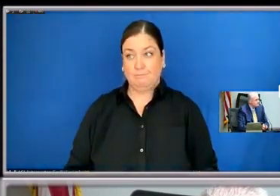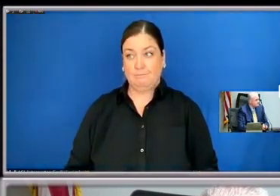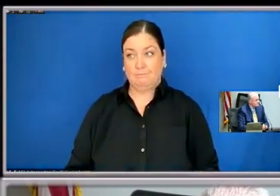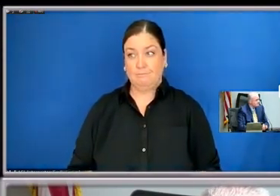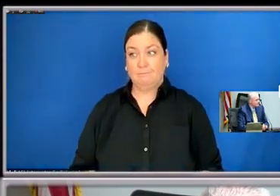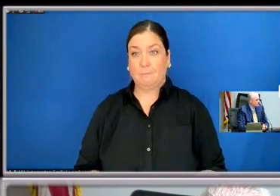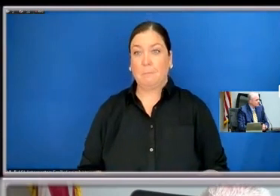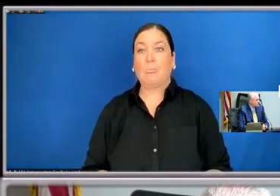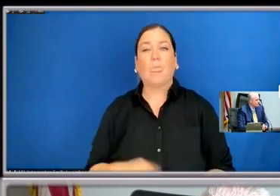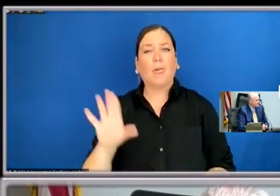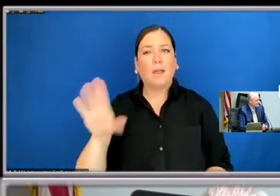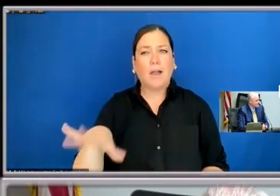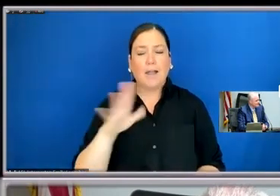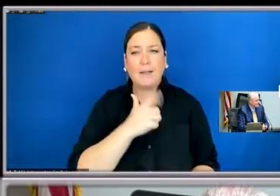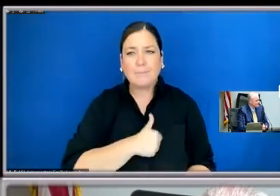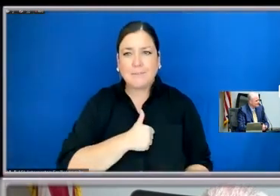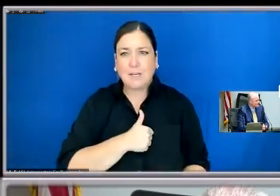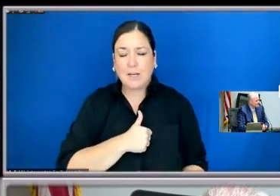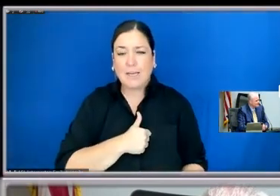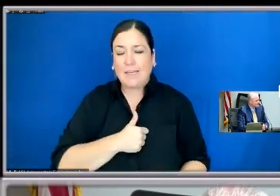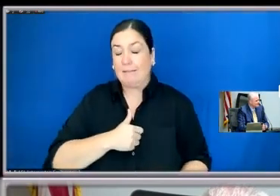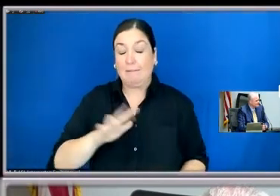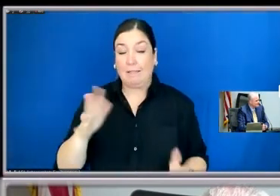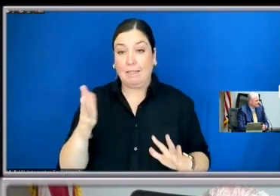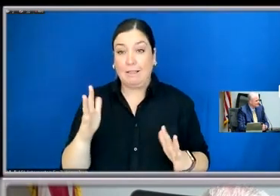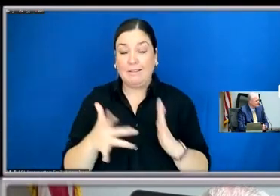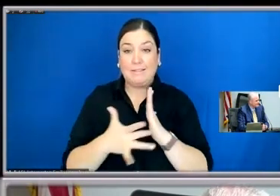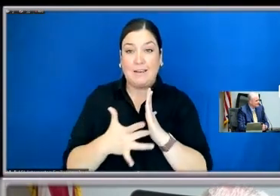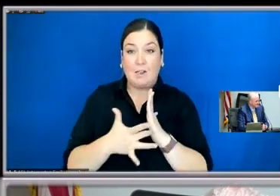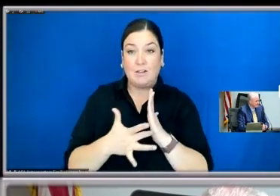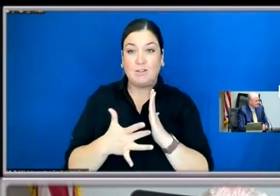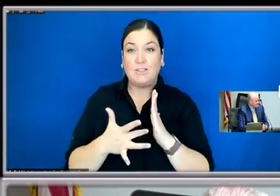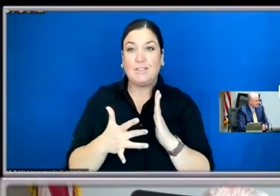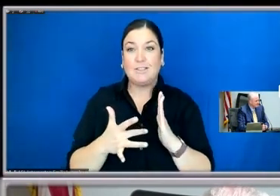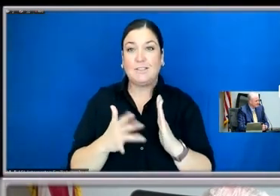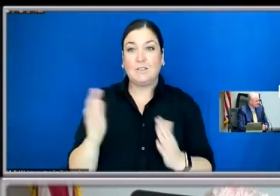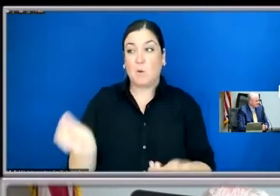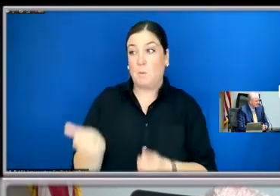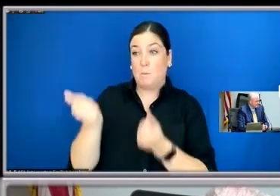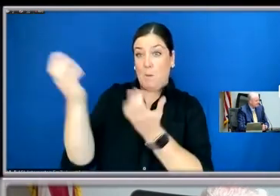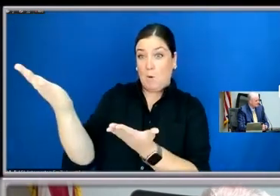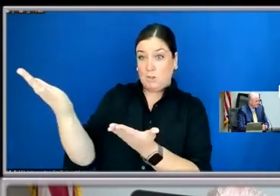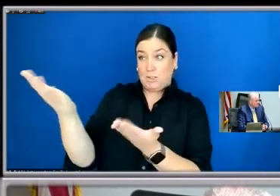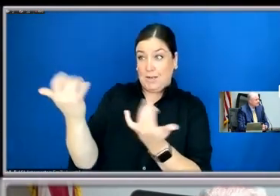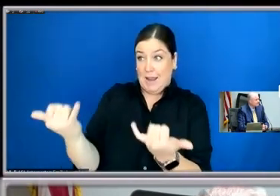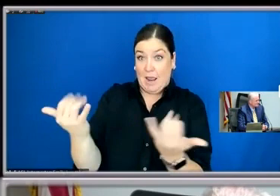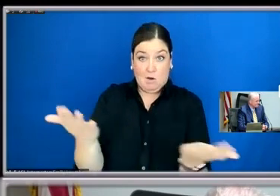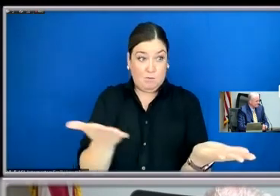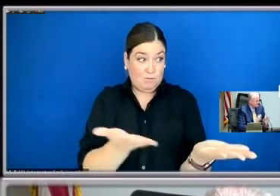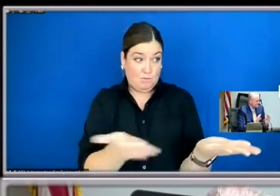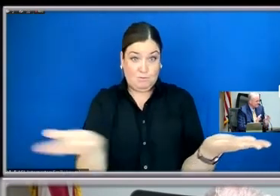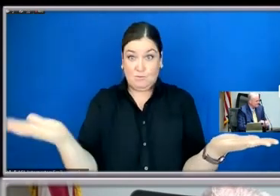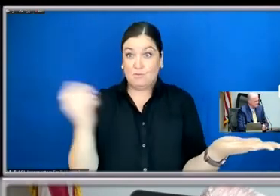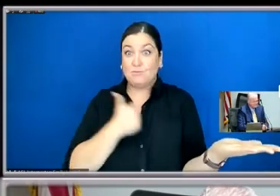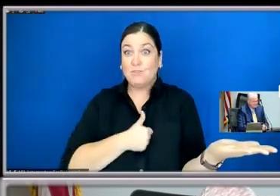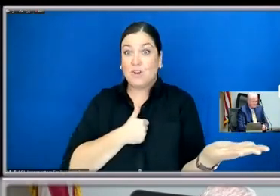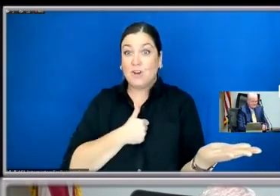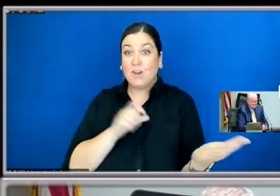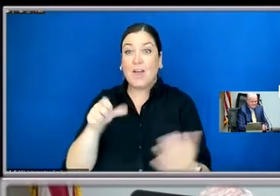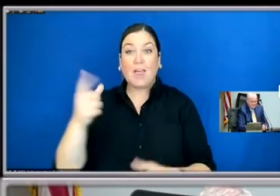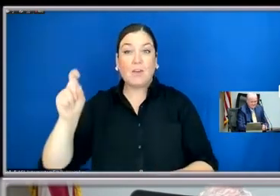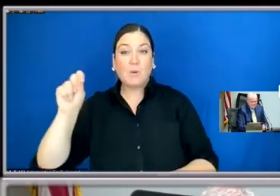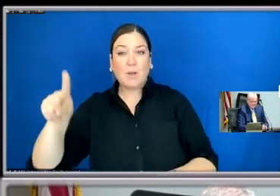I'm sorry. Okay. Superintendent, we had, do we bring the motion forward now, I think? Yeah, I'm sorry. I have no question about the next